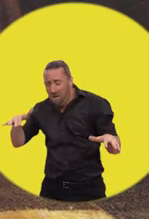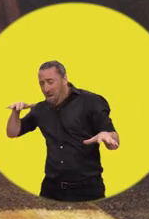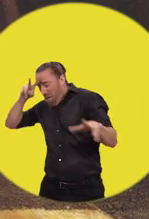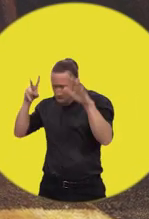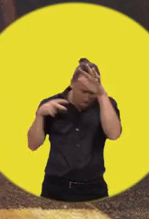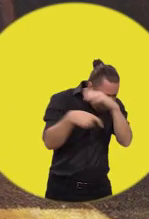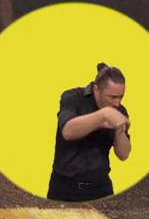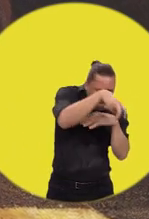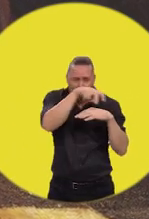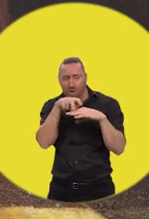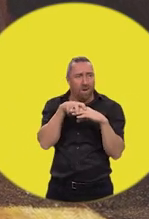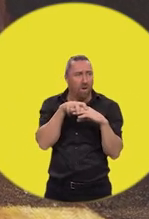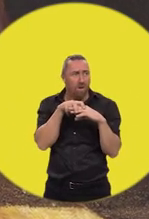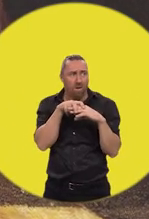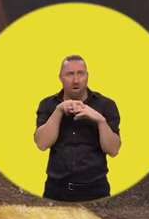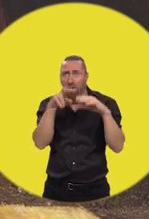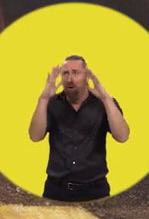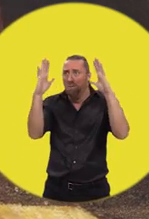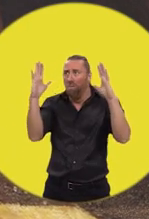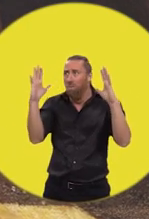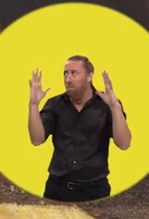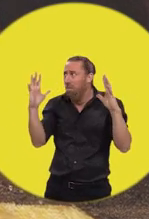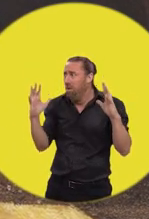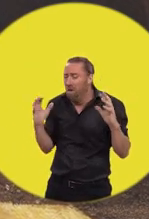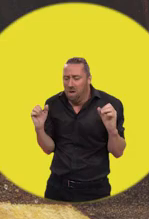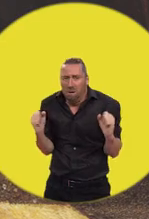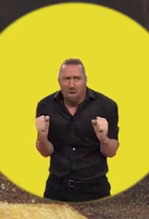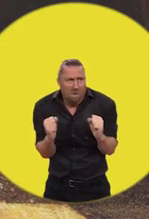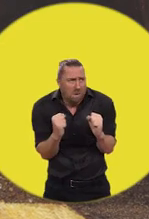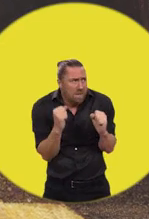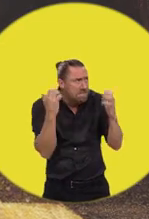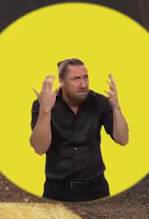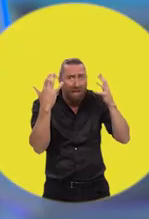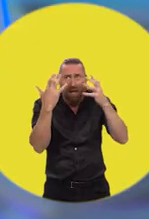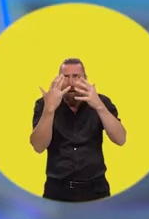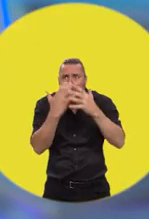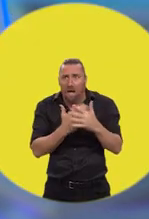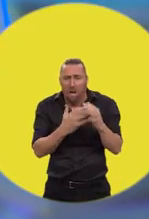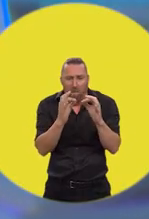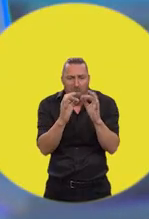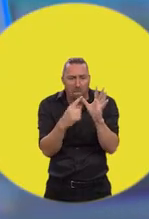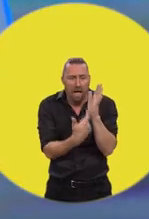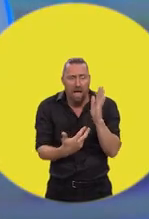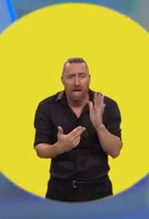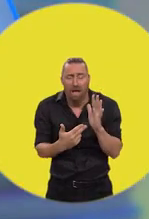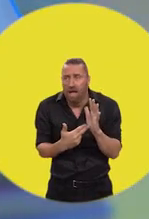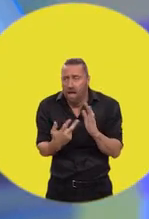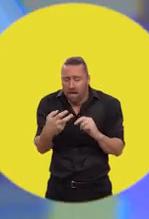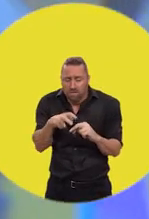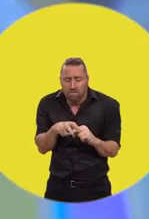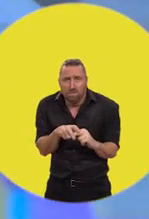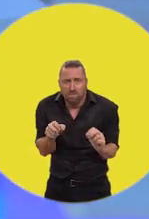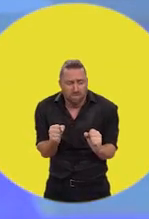straight into a cold, dark barn. Pippa shivered. She was